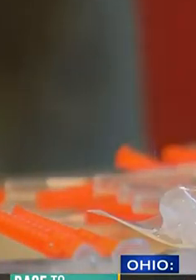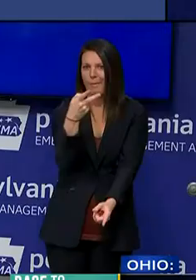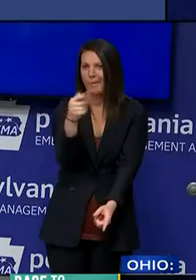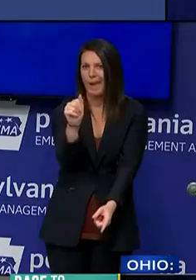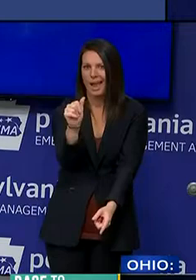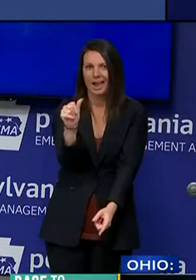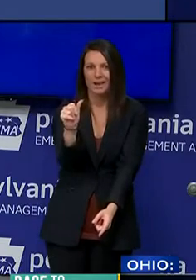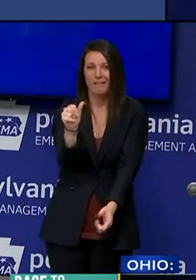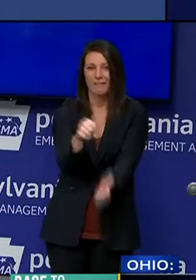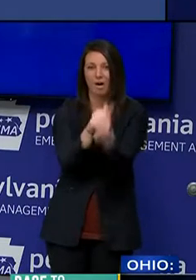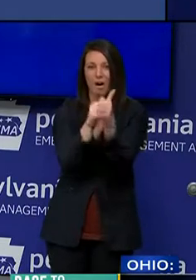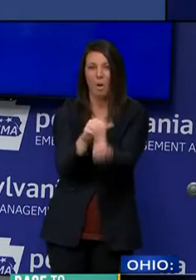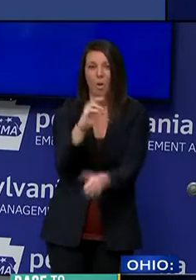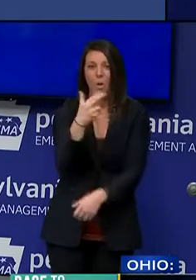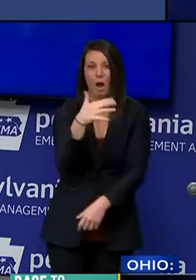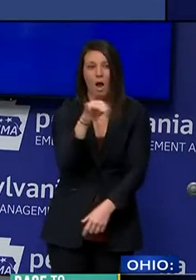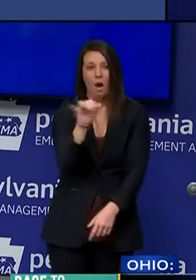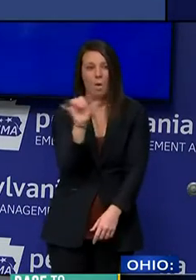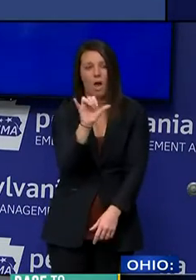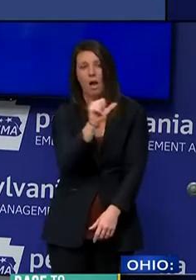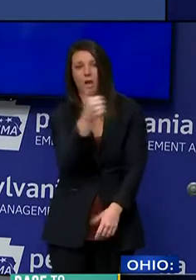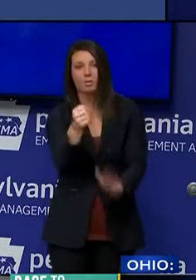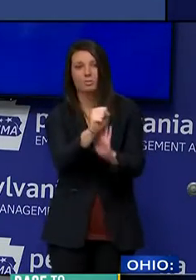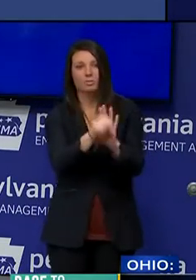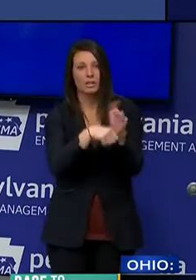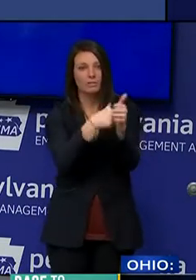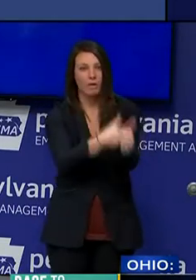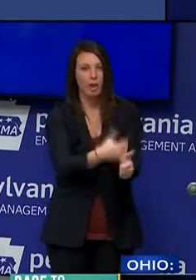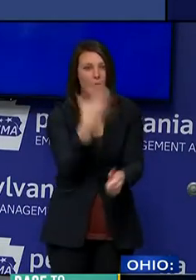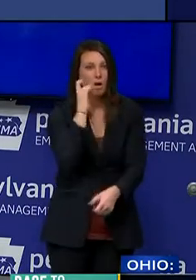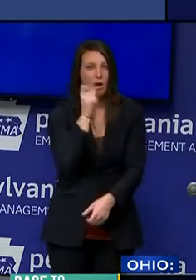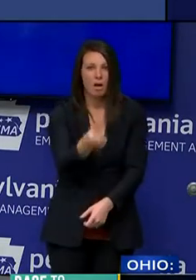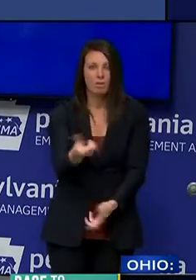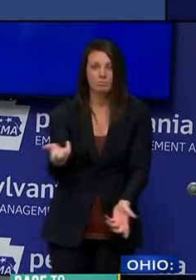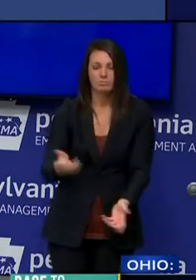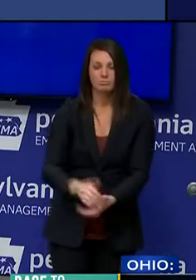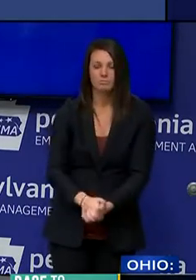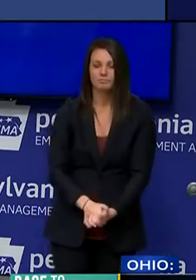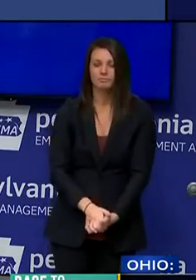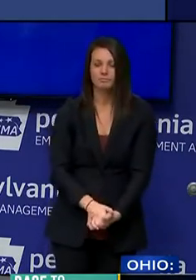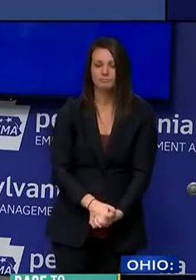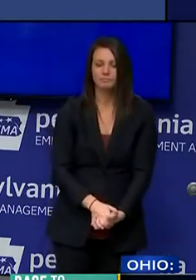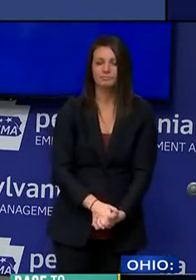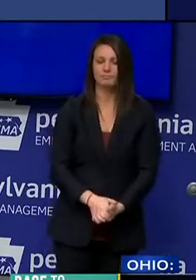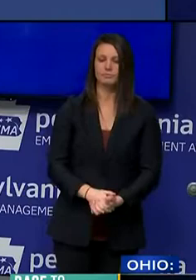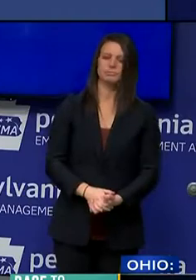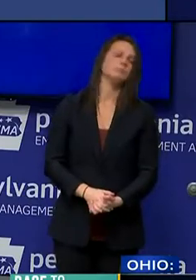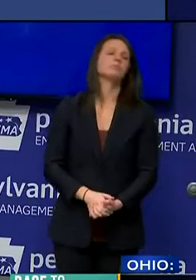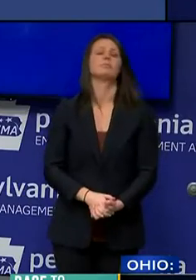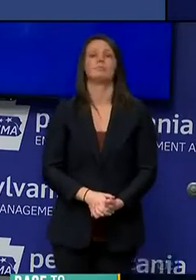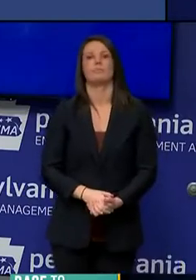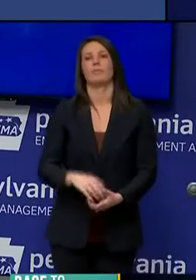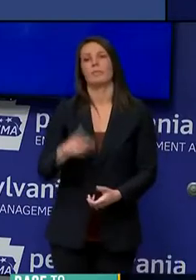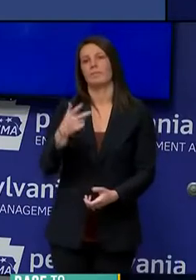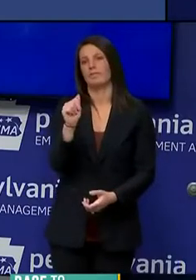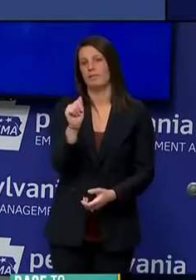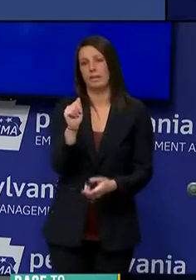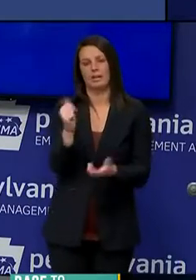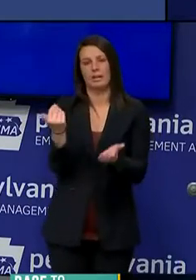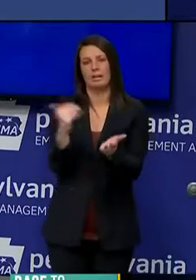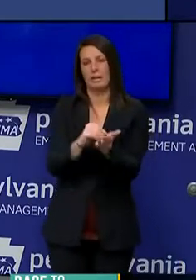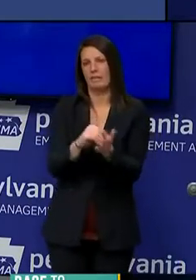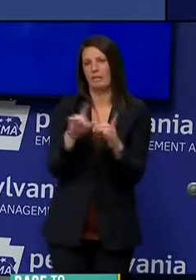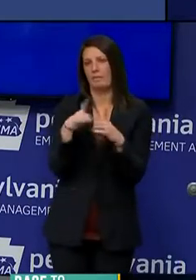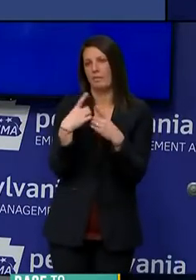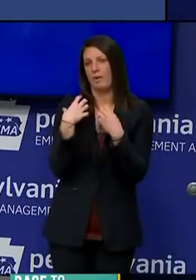month. Lindsay Malden with the Pennsylvania Department of Health was asked about that during a news conference. Pennsylvania, again, at the Department